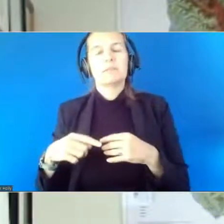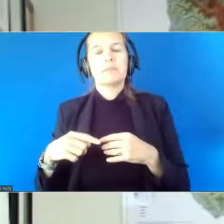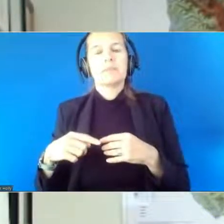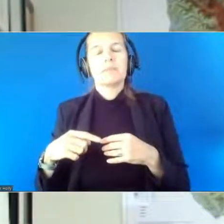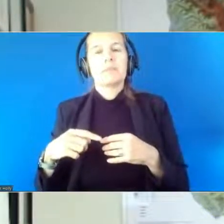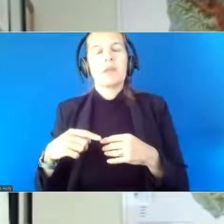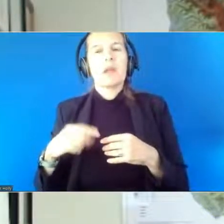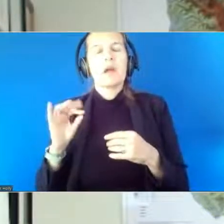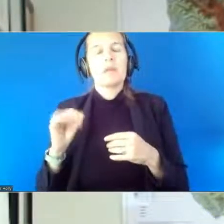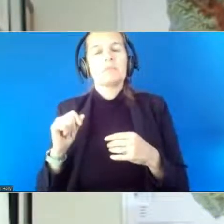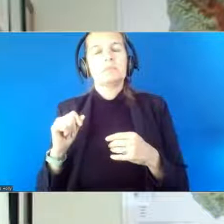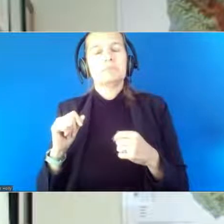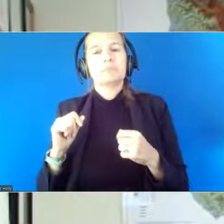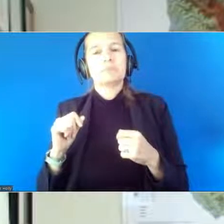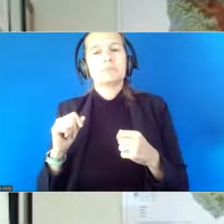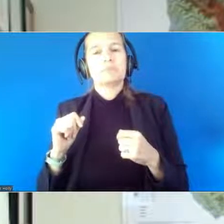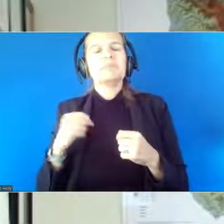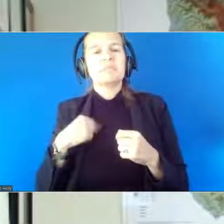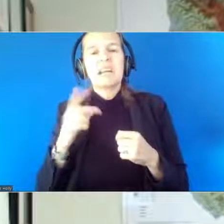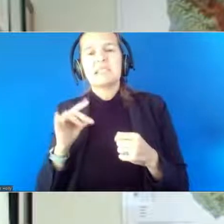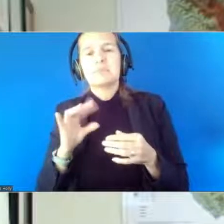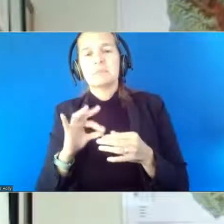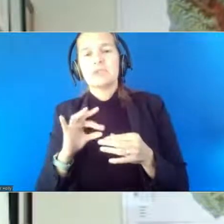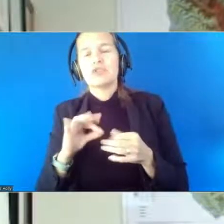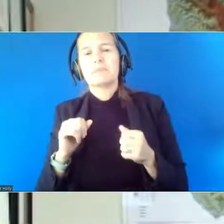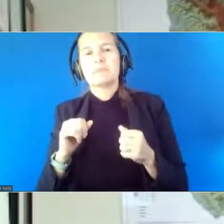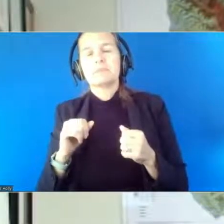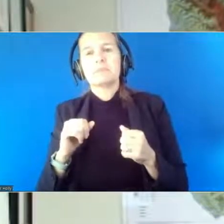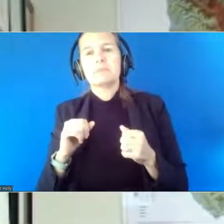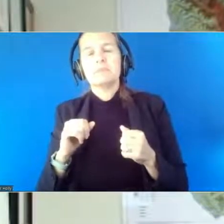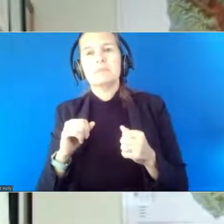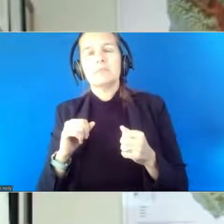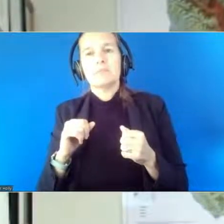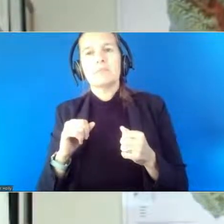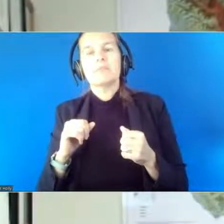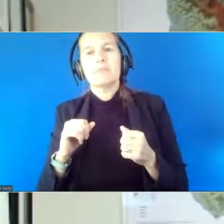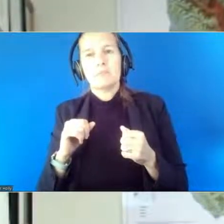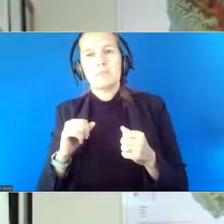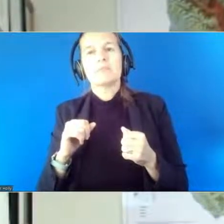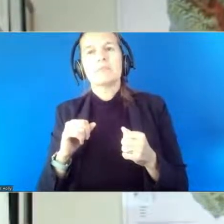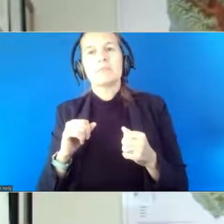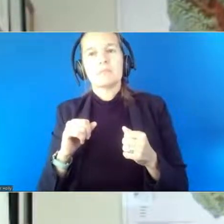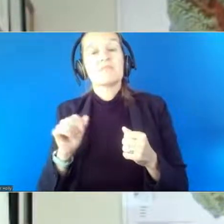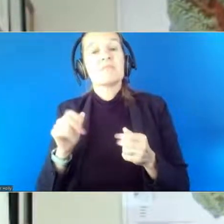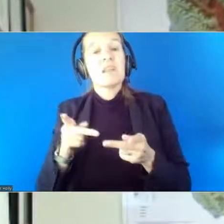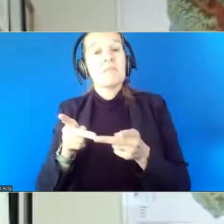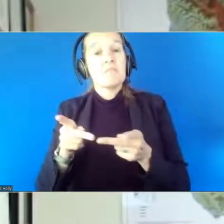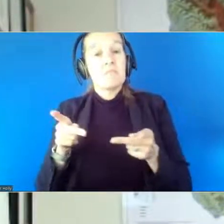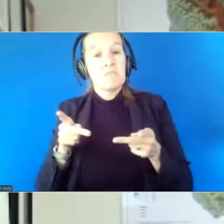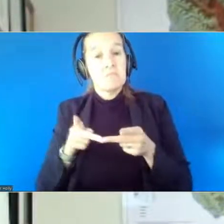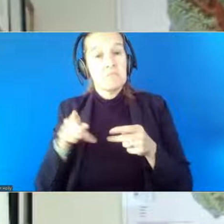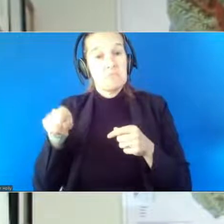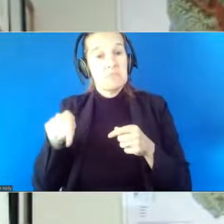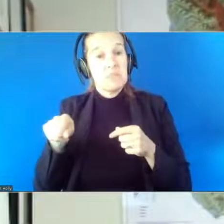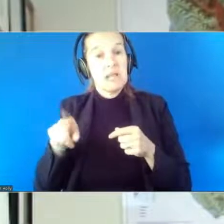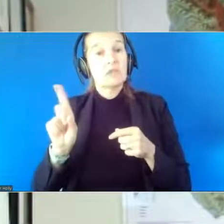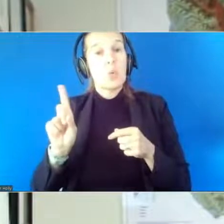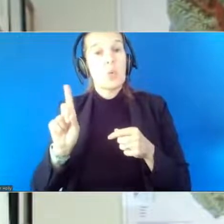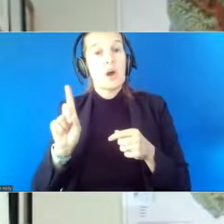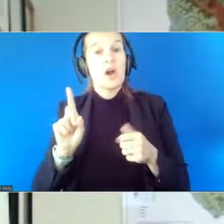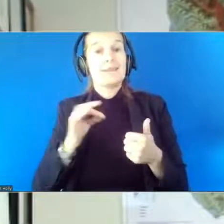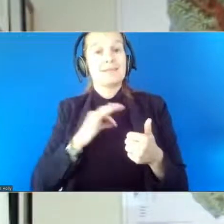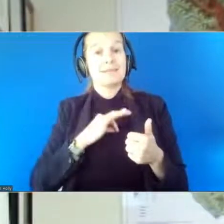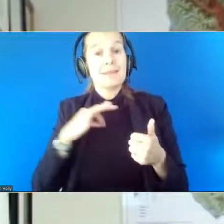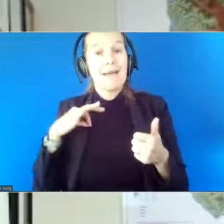presentation, that for those venues where the staff, the performers